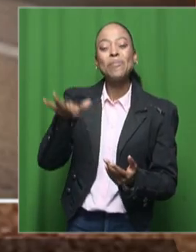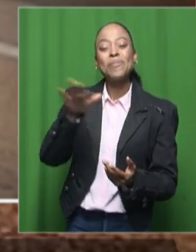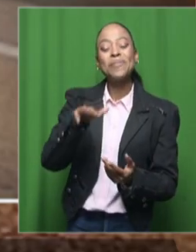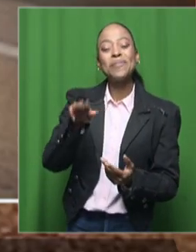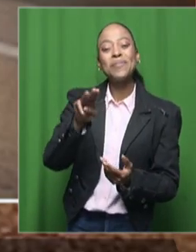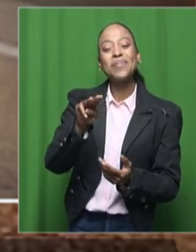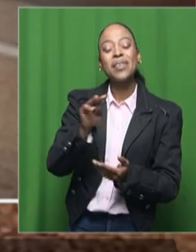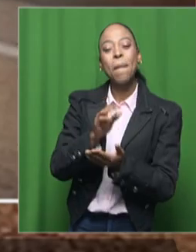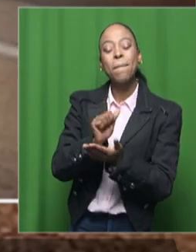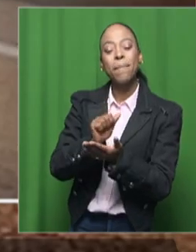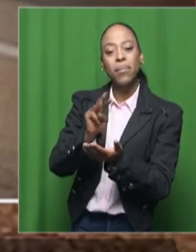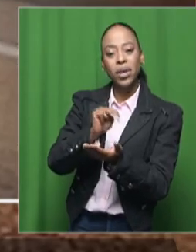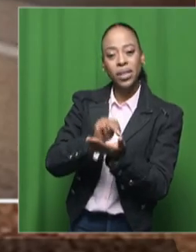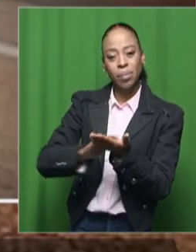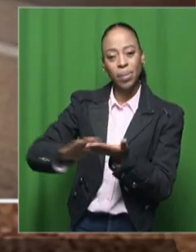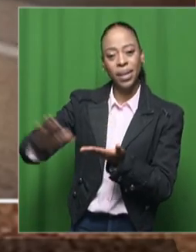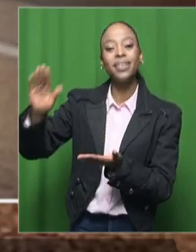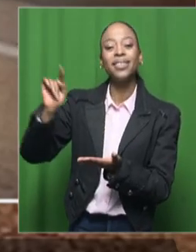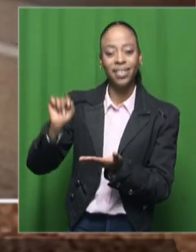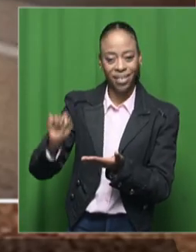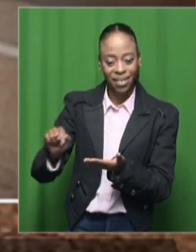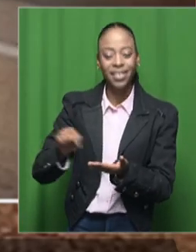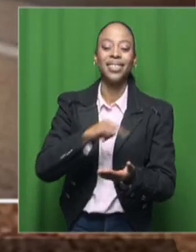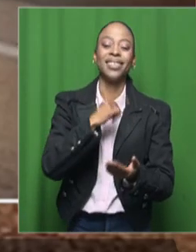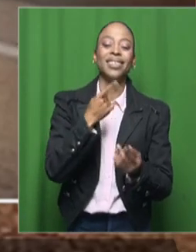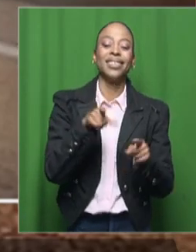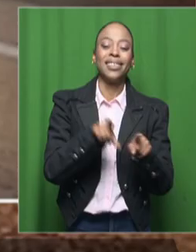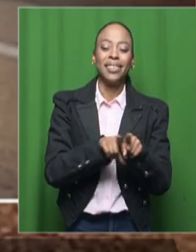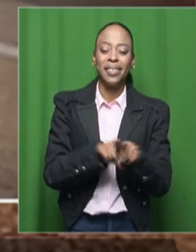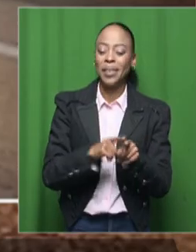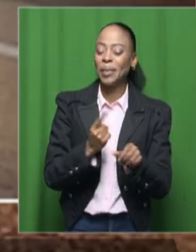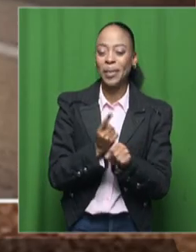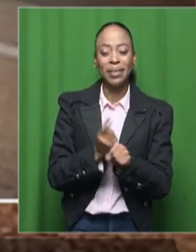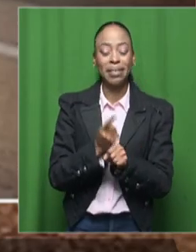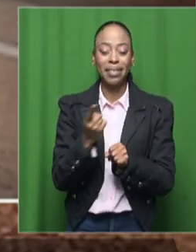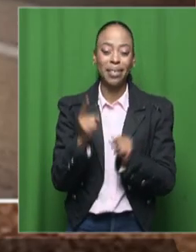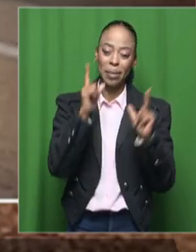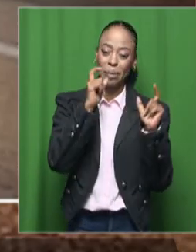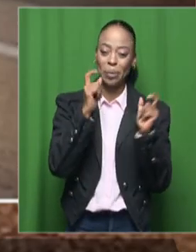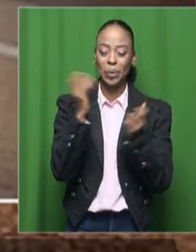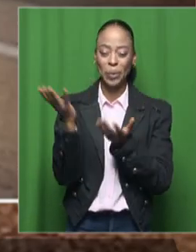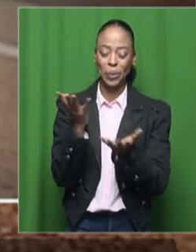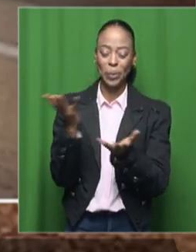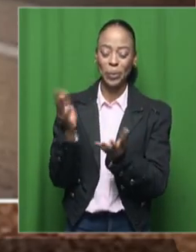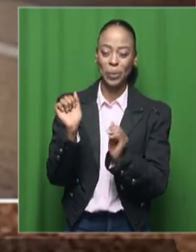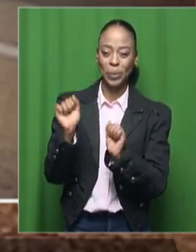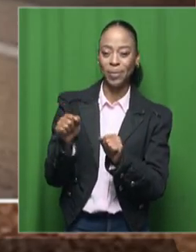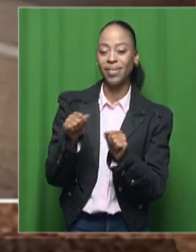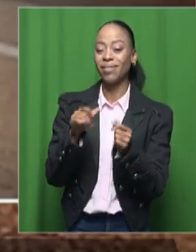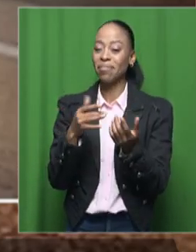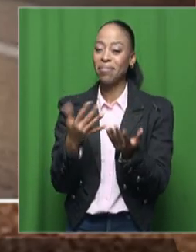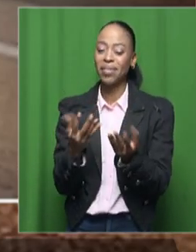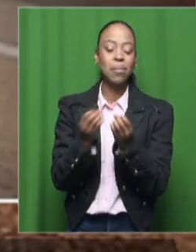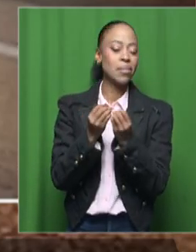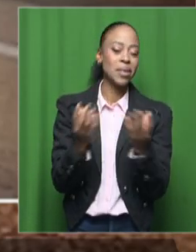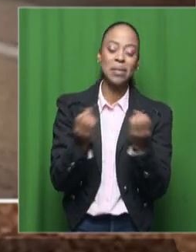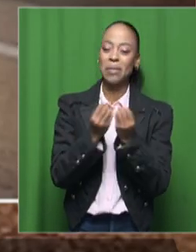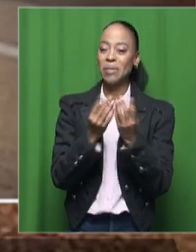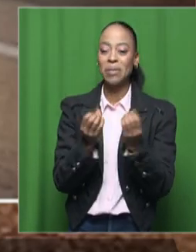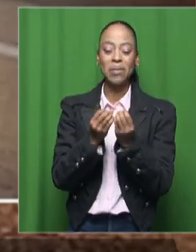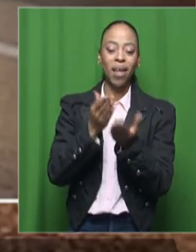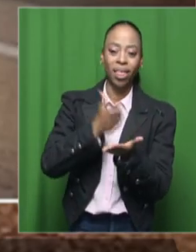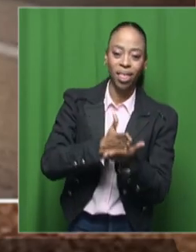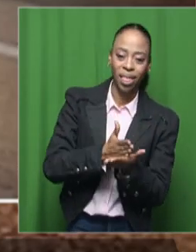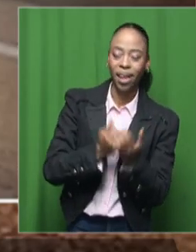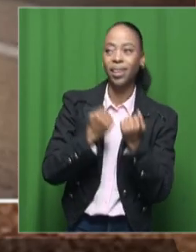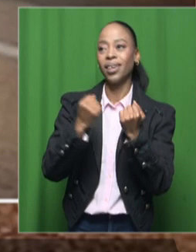You've got roadworks, Albertinia, Koritz, and then around Koritz, and then out by the Petro SA complex as well. So just lots of stopping